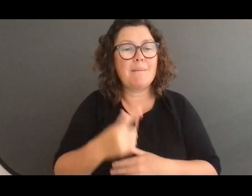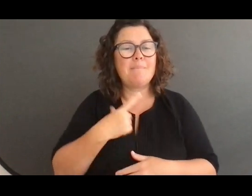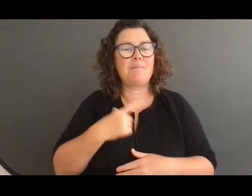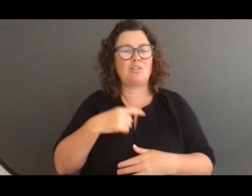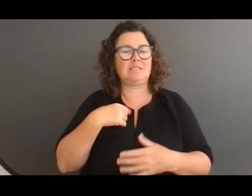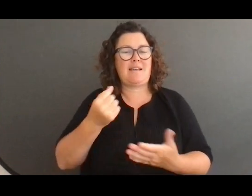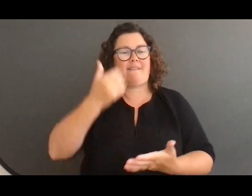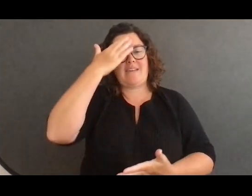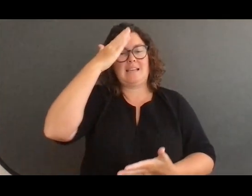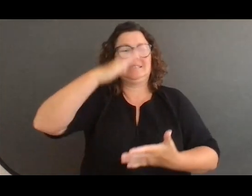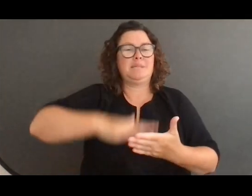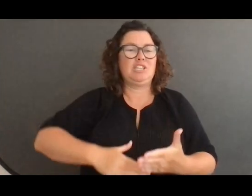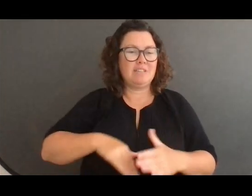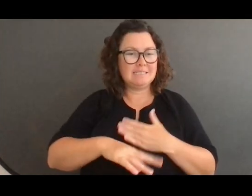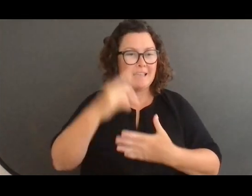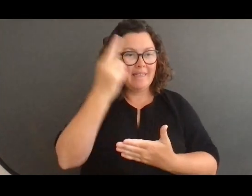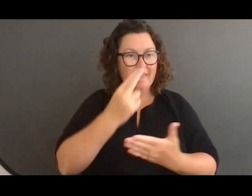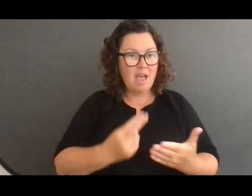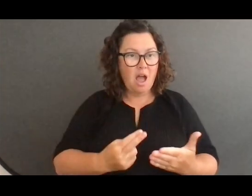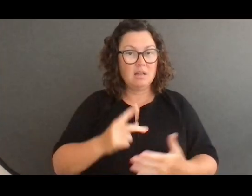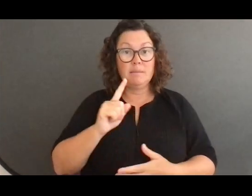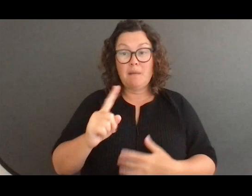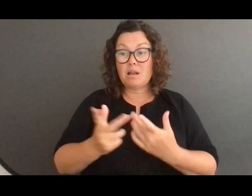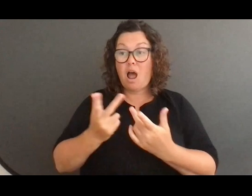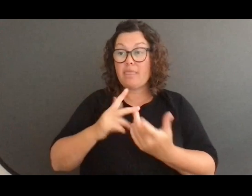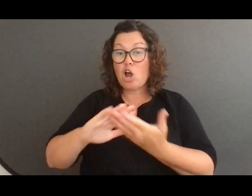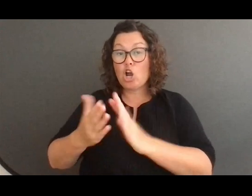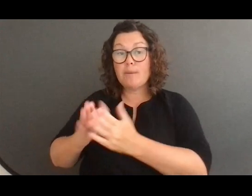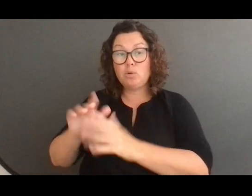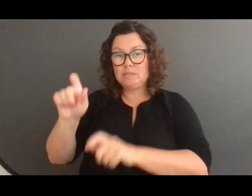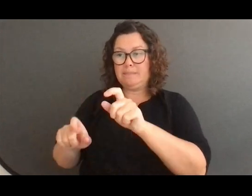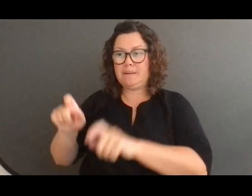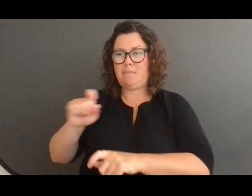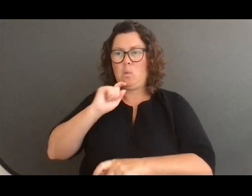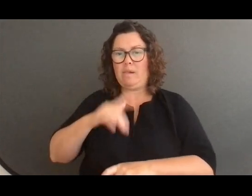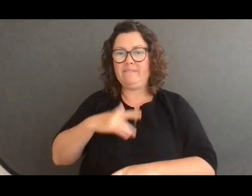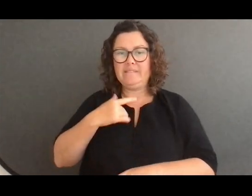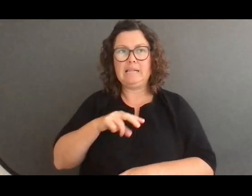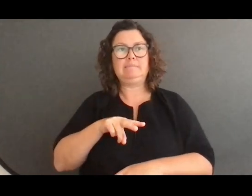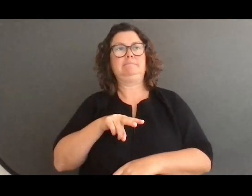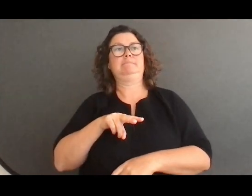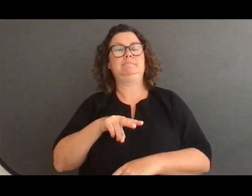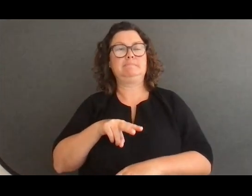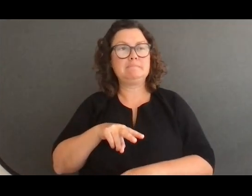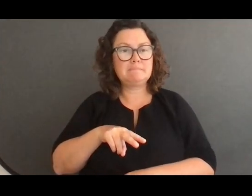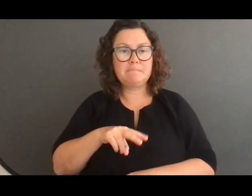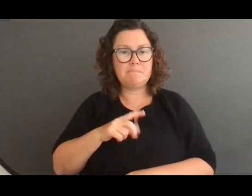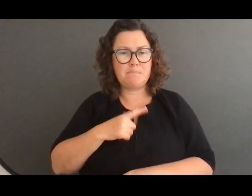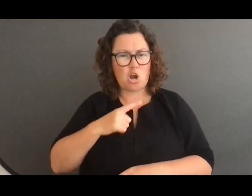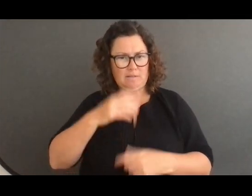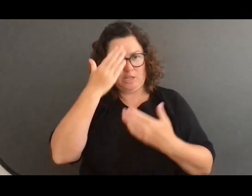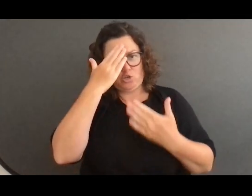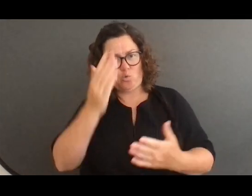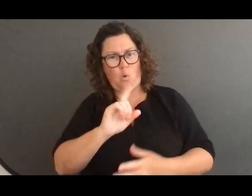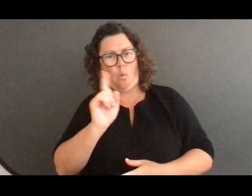welcome because of a lack of familiarity with what took place in the gallery. One tangata whenua academic even suggested